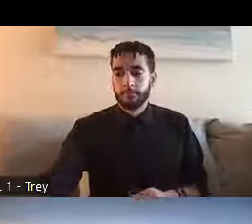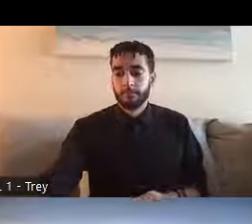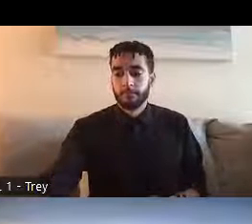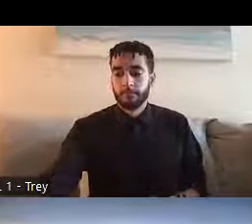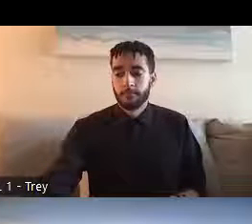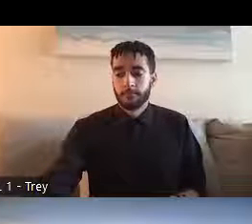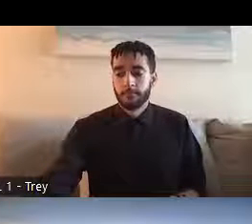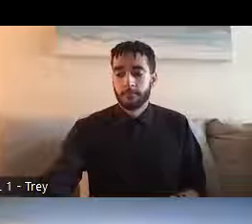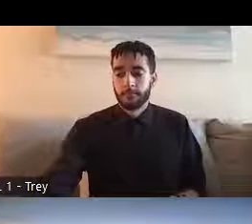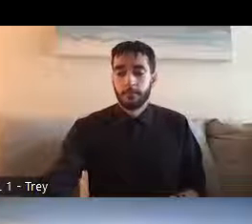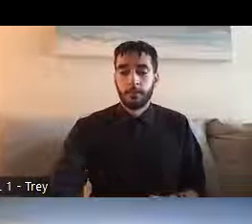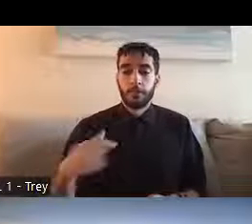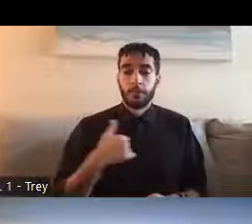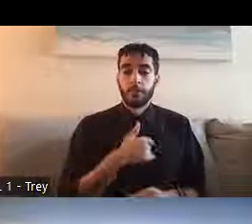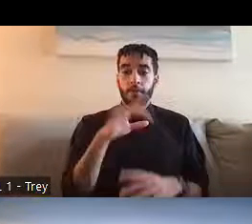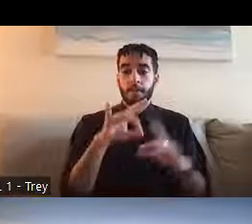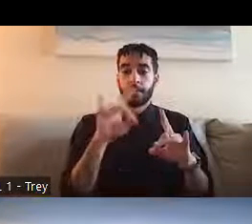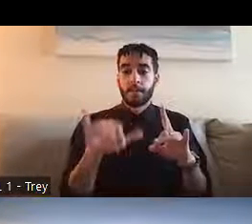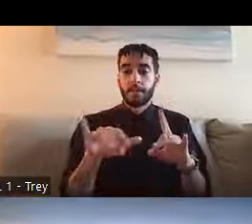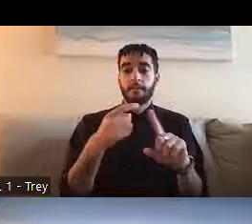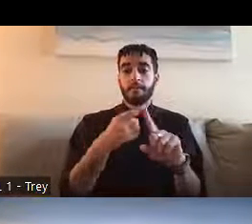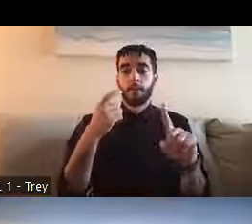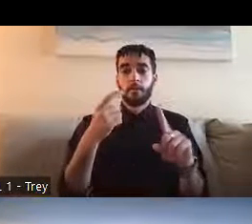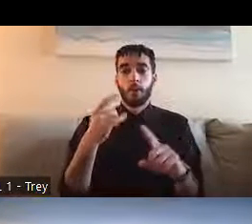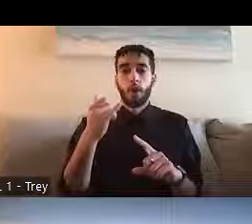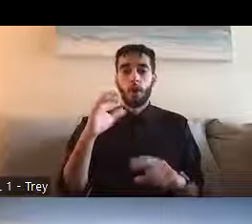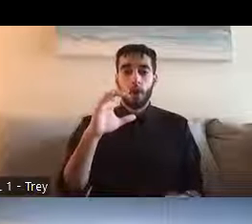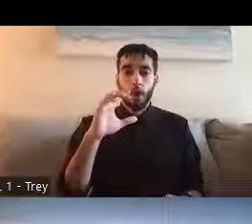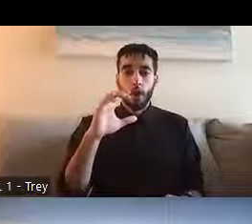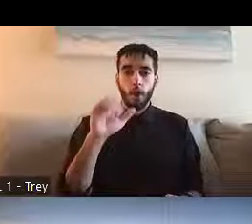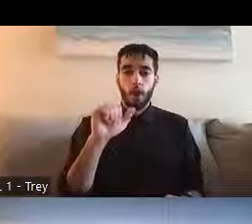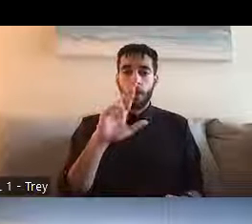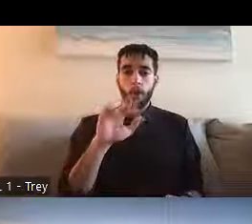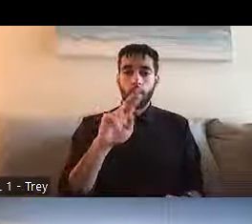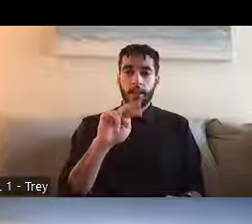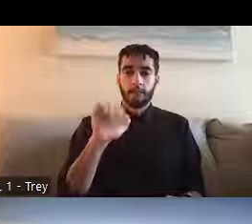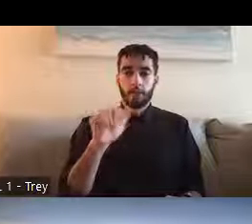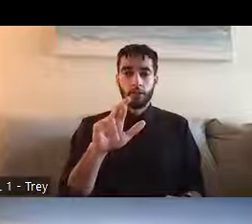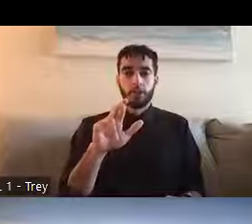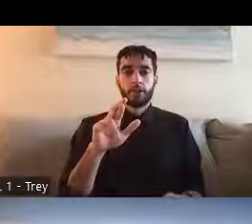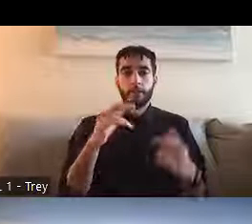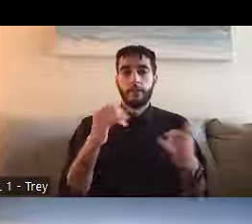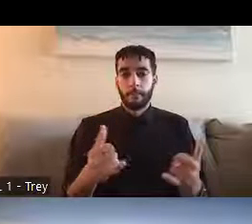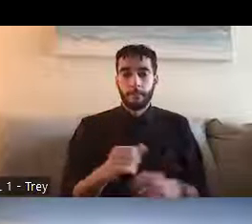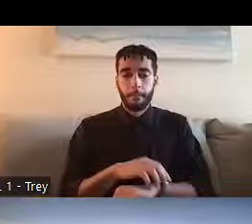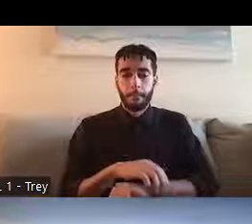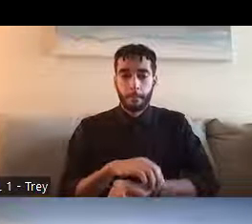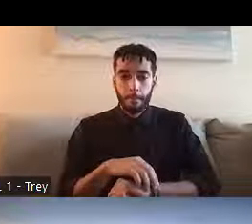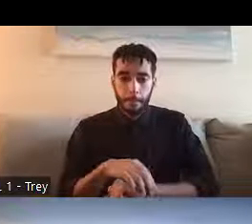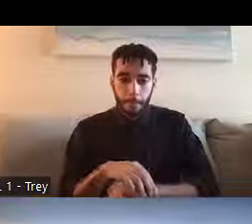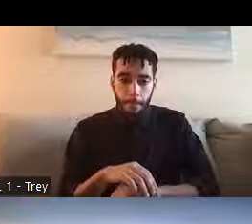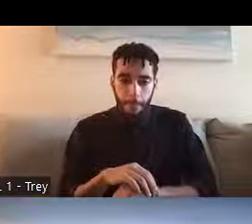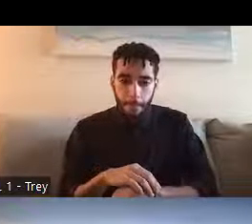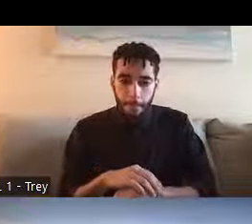the database called CareNav. With my colleague, Dr. Heather Young, I'm a co-PI on evaluation work with the California